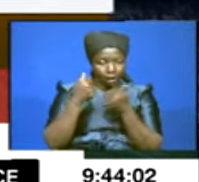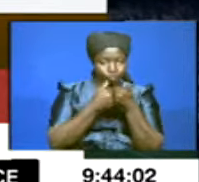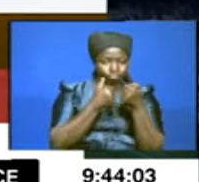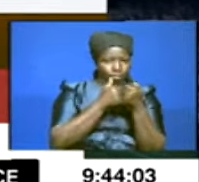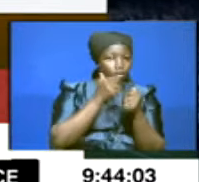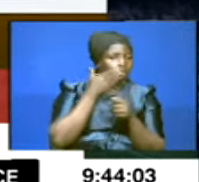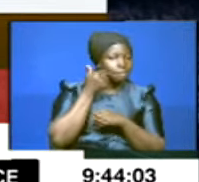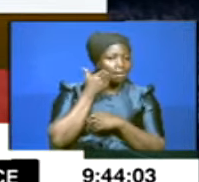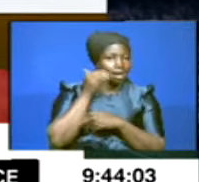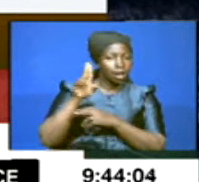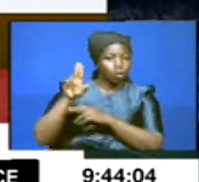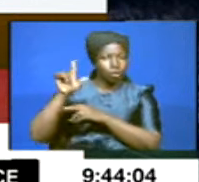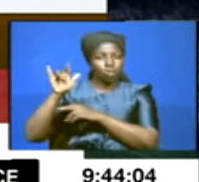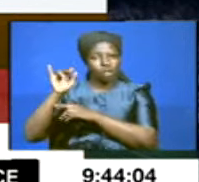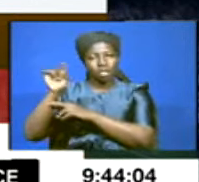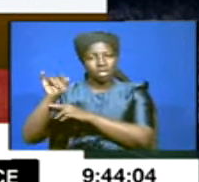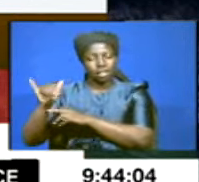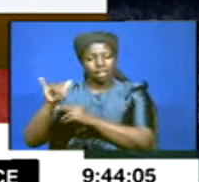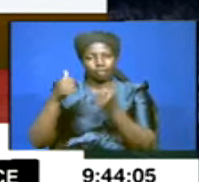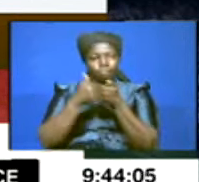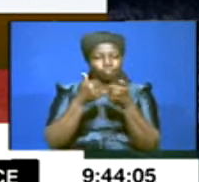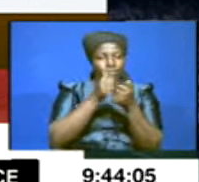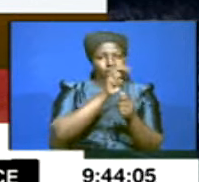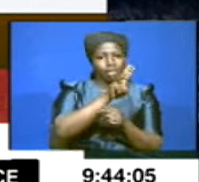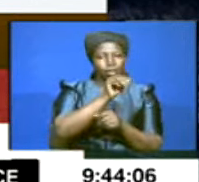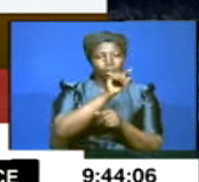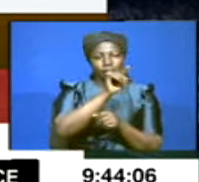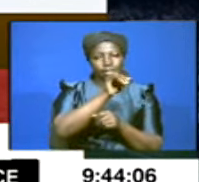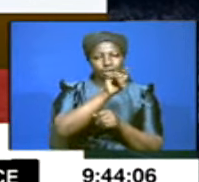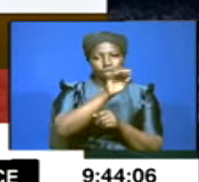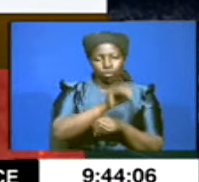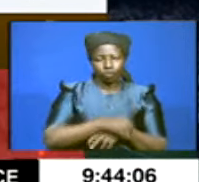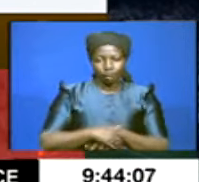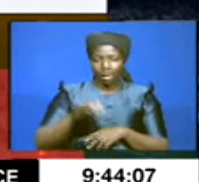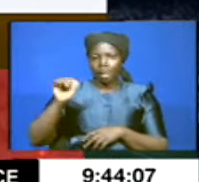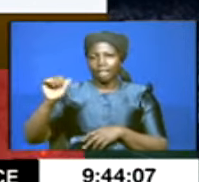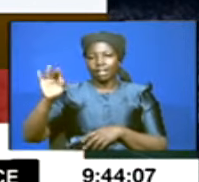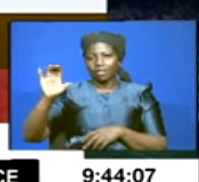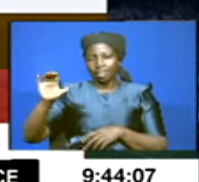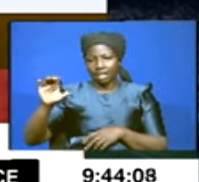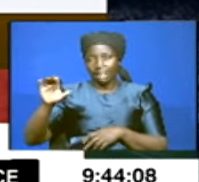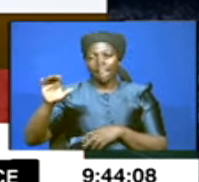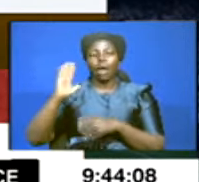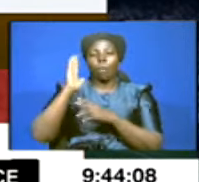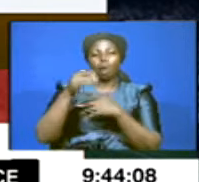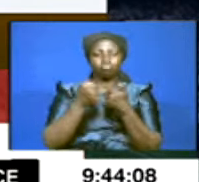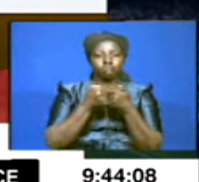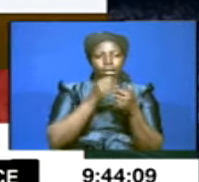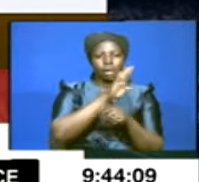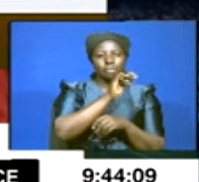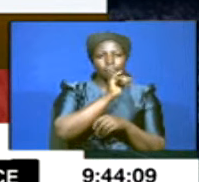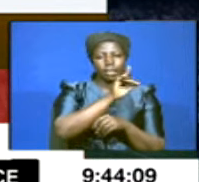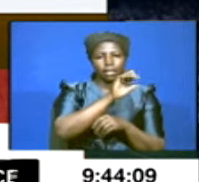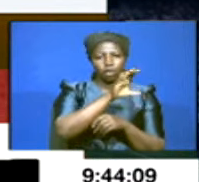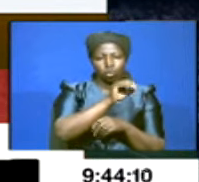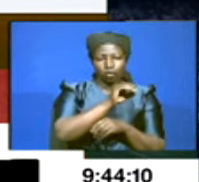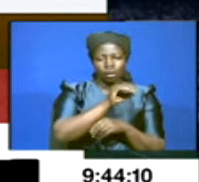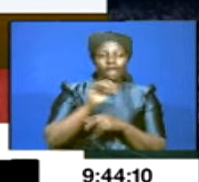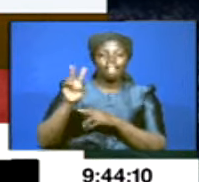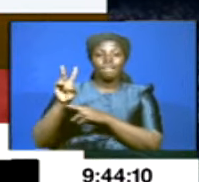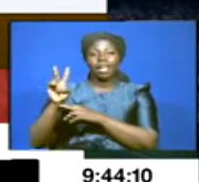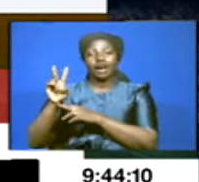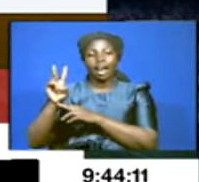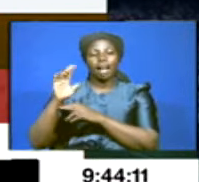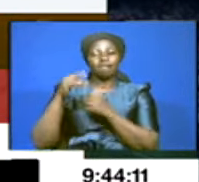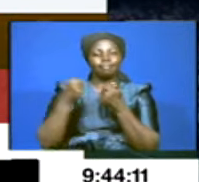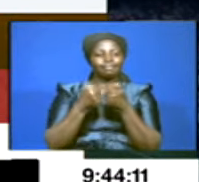Ulinzi Stars will clash with Wazito. AFC Leopards will host Bidco United. Vihiga Bullets face City Stars, while